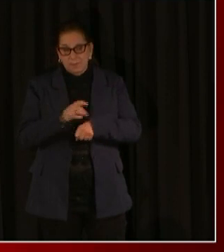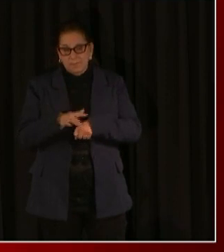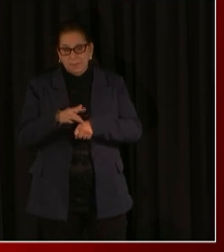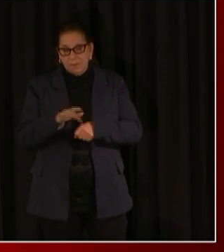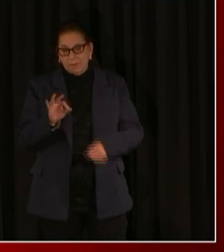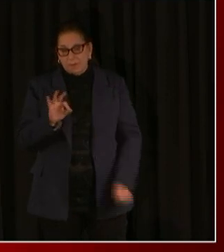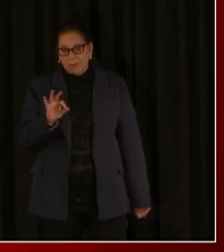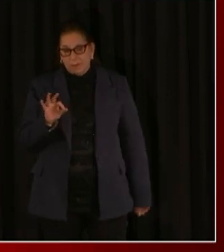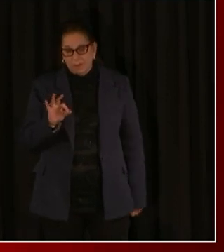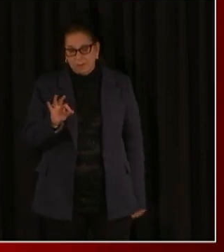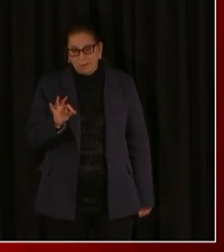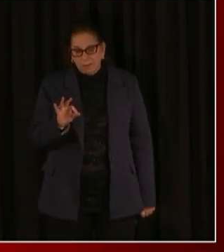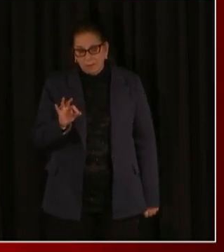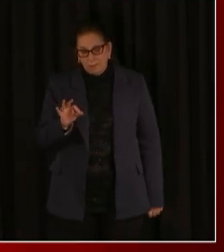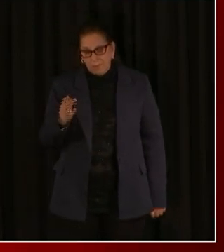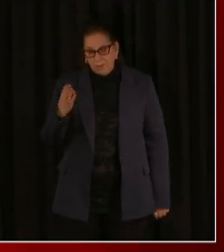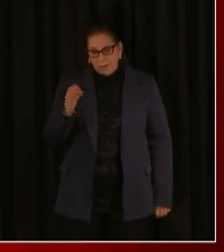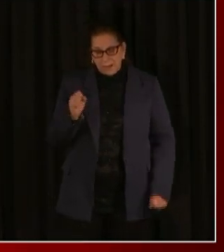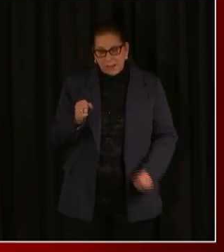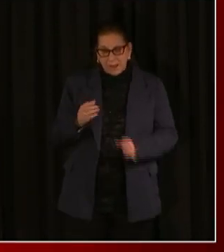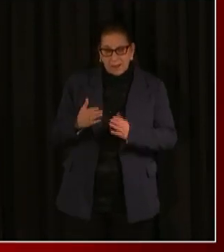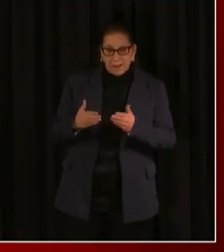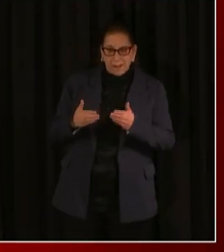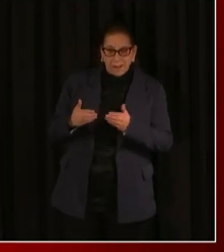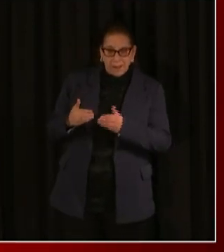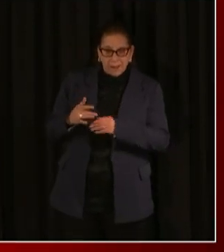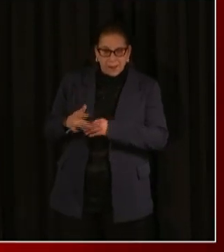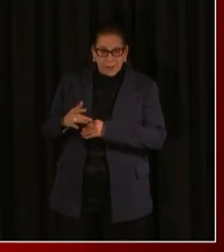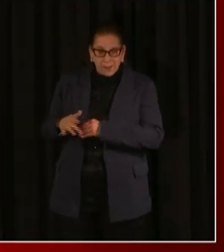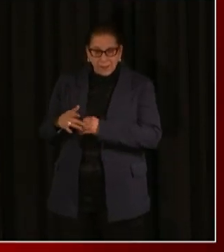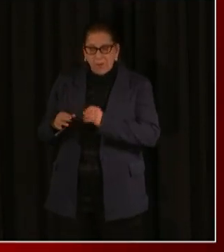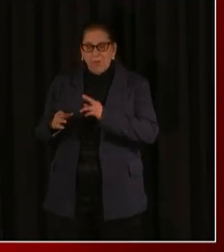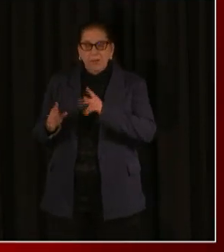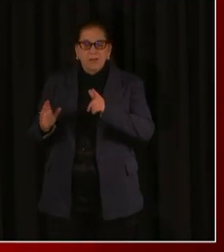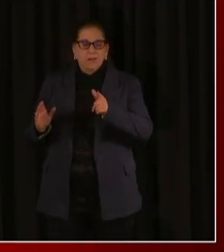be able to jump on at 9, but could maybe do an evening or a different time of day.